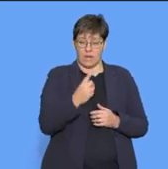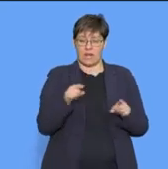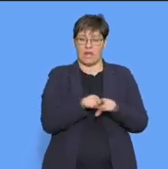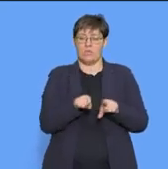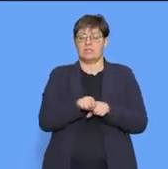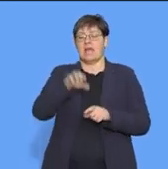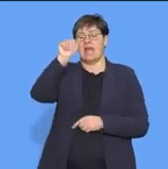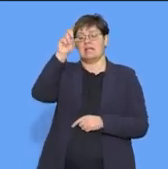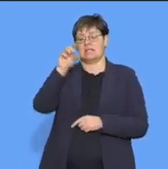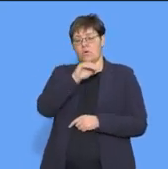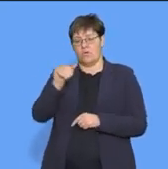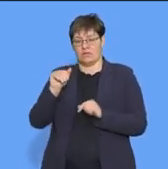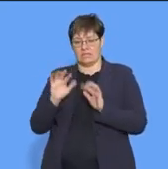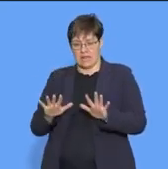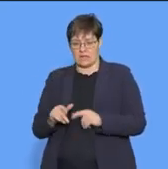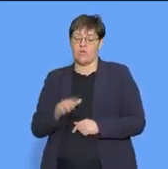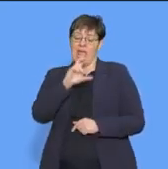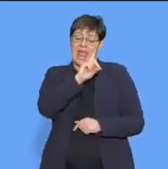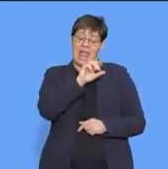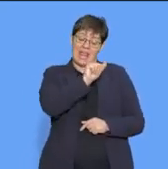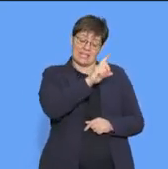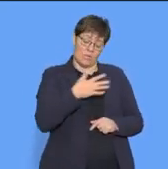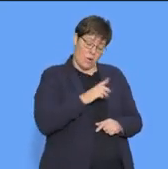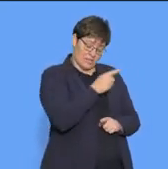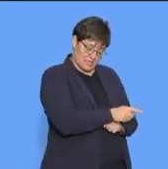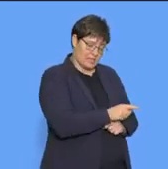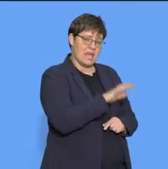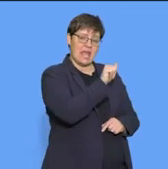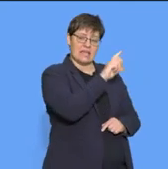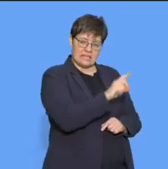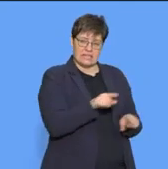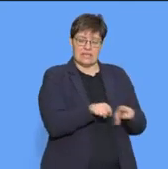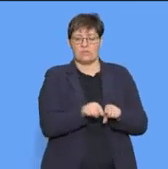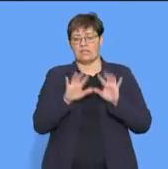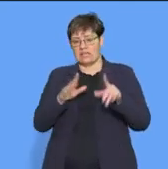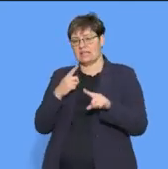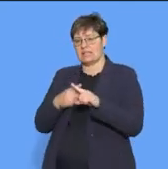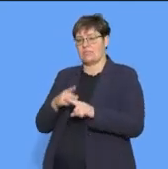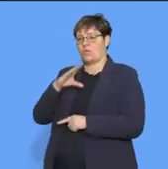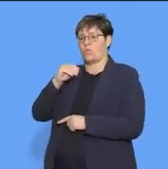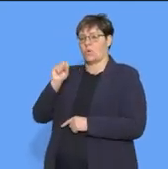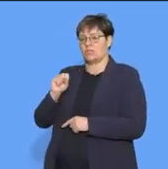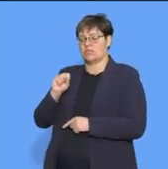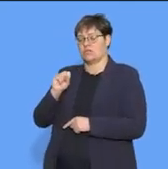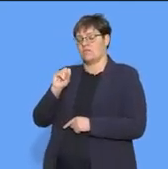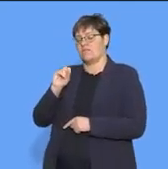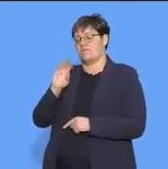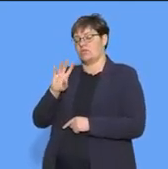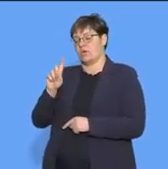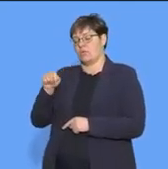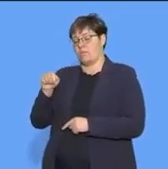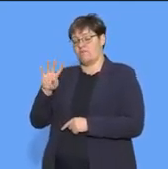Okay, and we're going to just rearrange this, so we make AD the subject of the formula. AD equals to 10 times cos of D1,